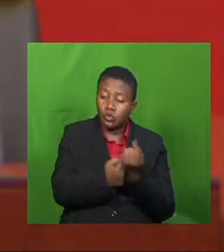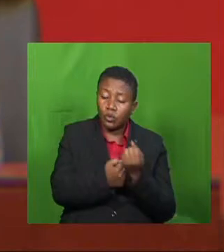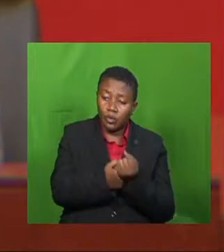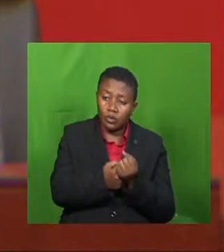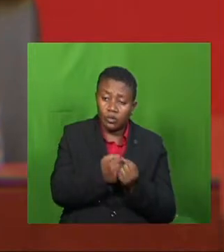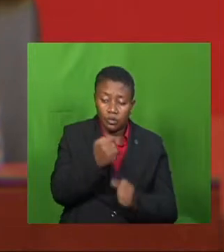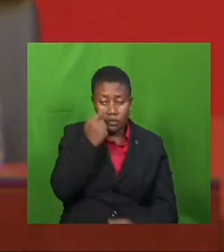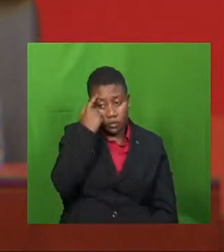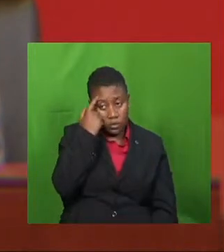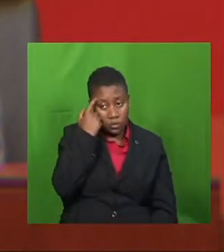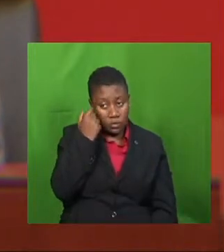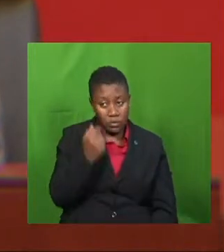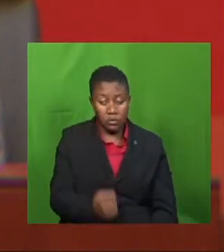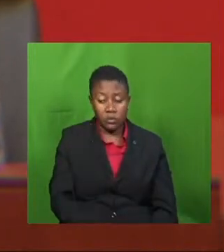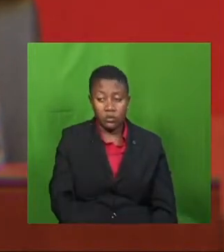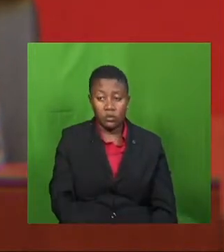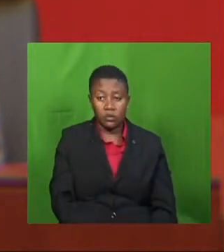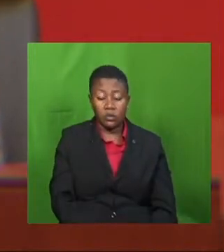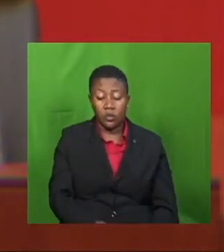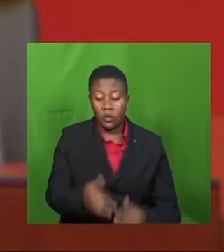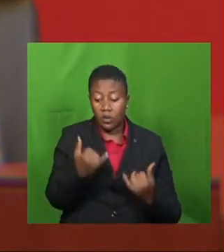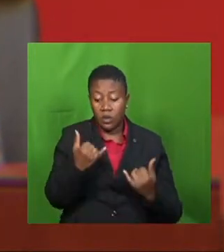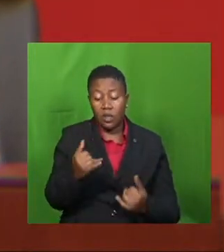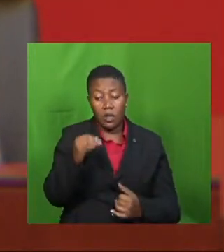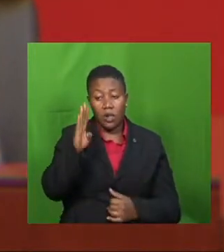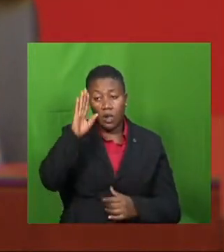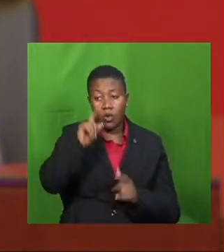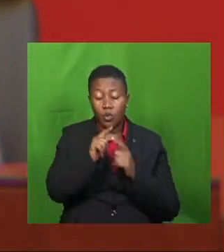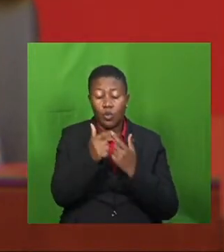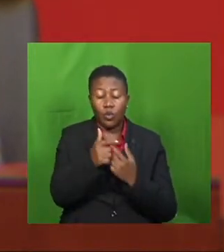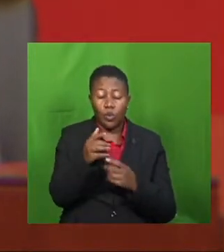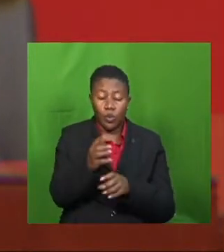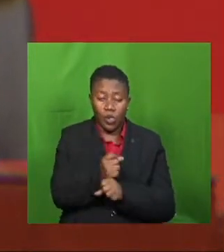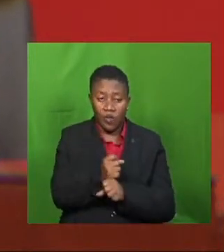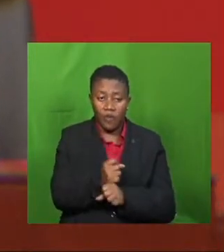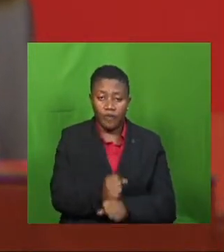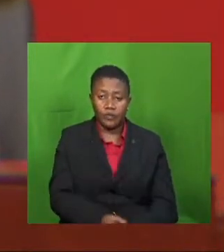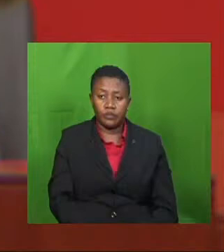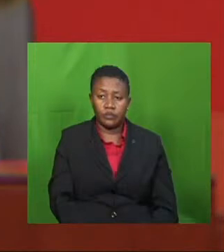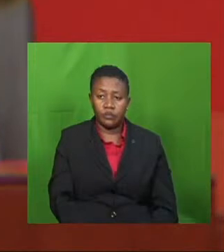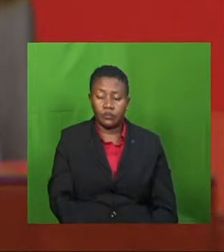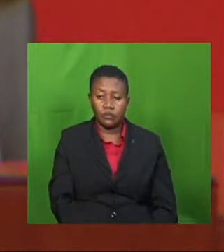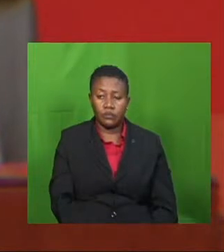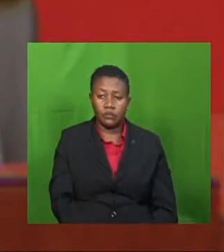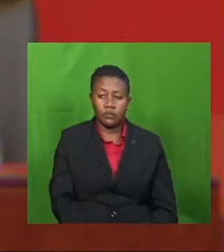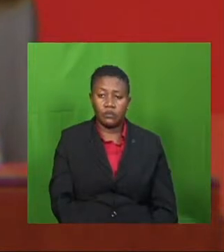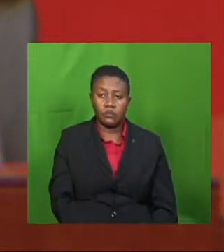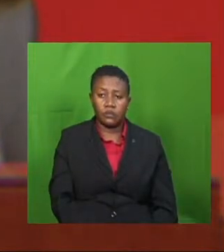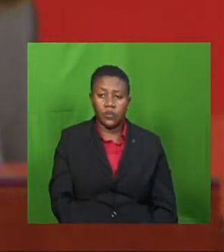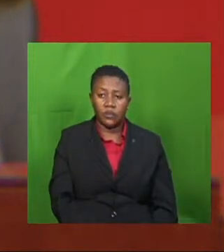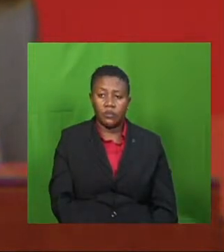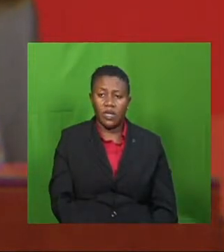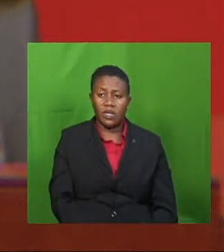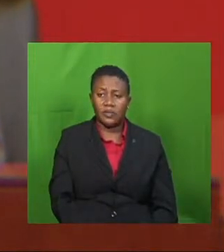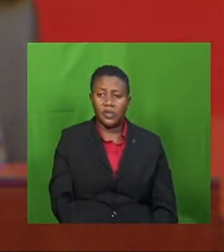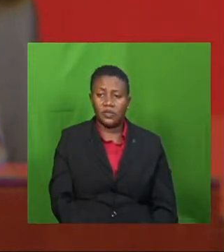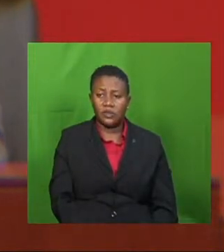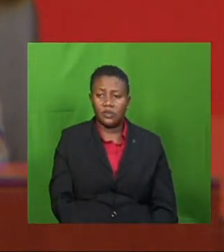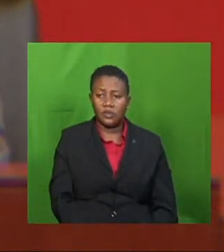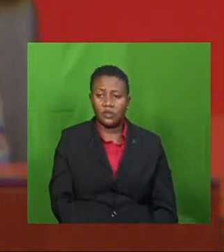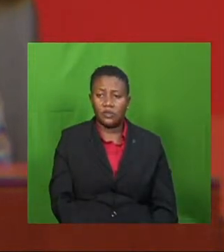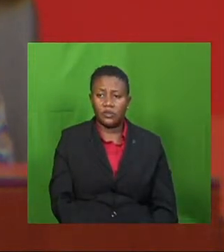no. Honourable members, the ayes have it. The motion is adopted.